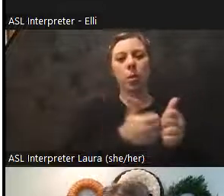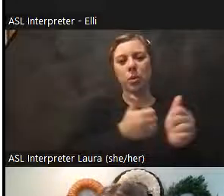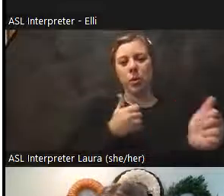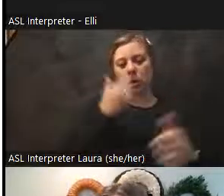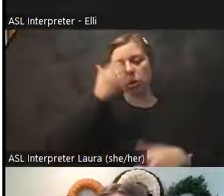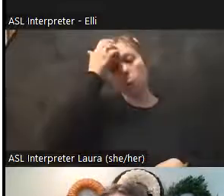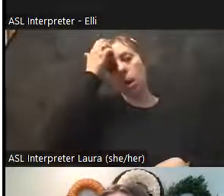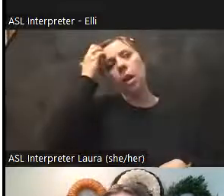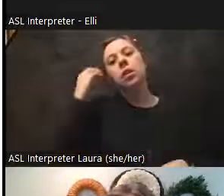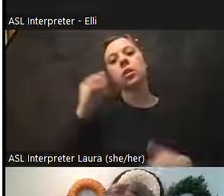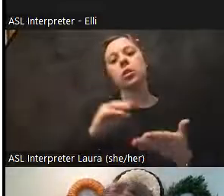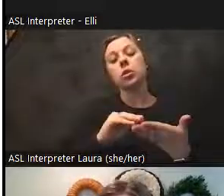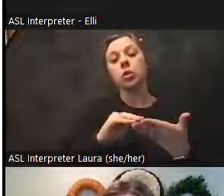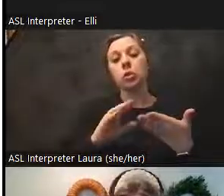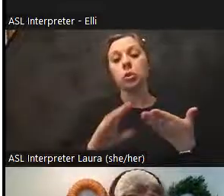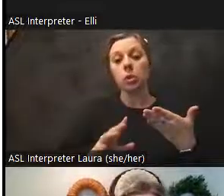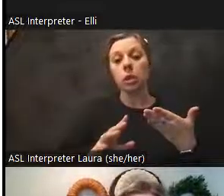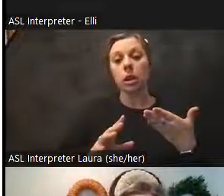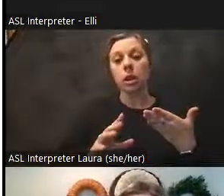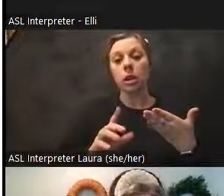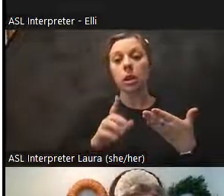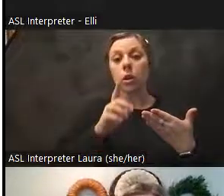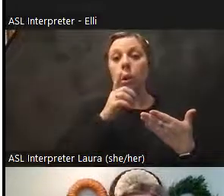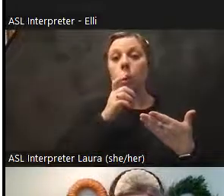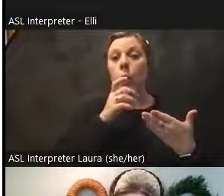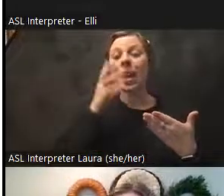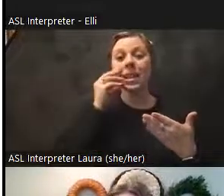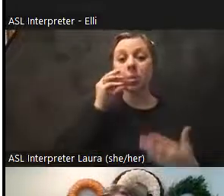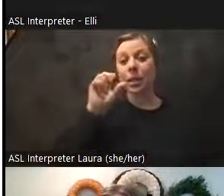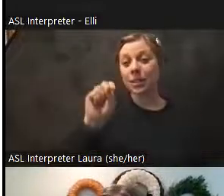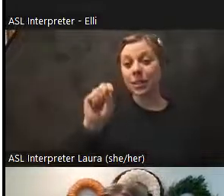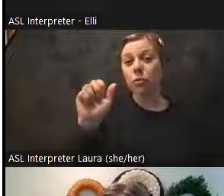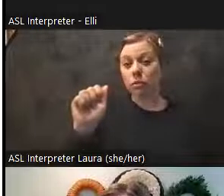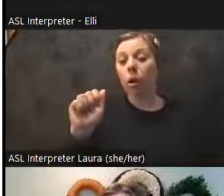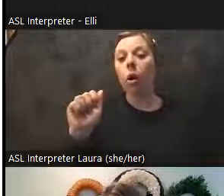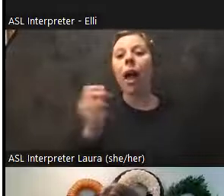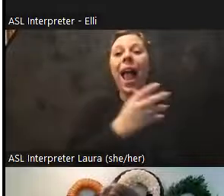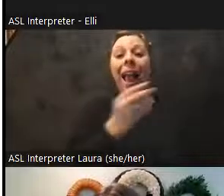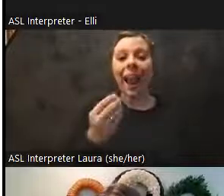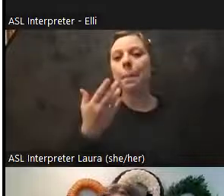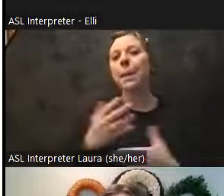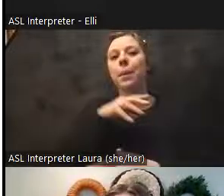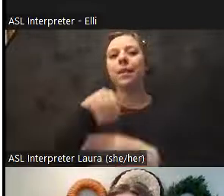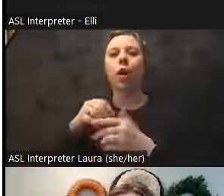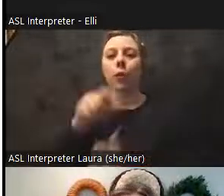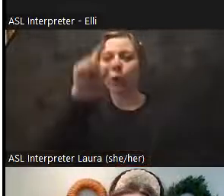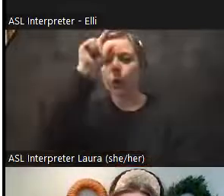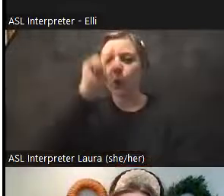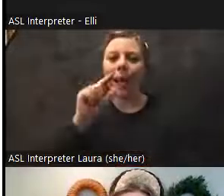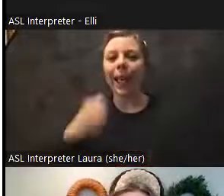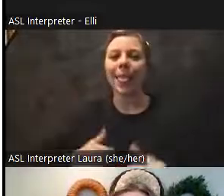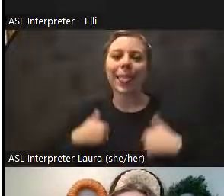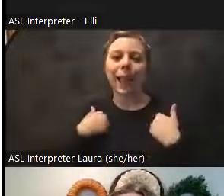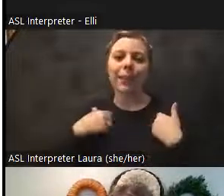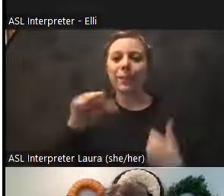sexual violence and were also involved in Greek life in some capacity. Because of the event, they